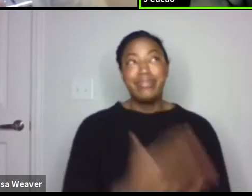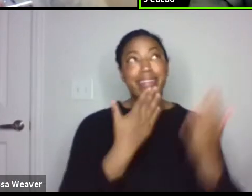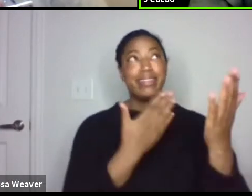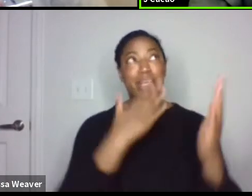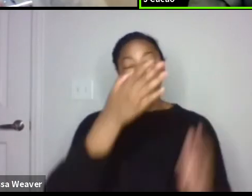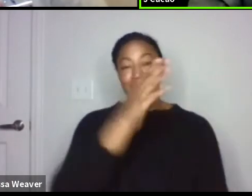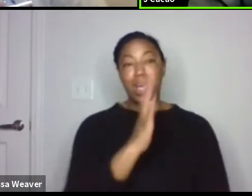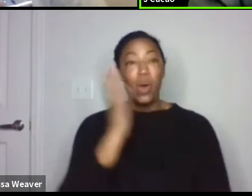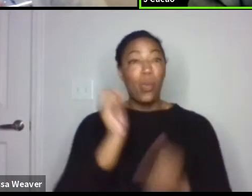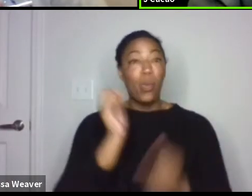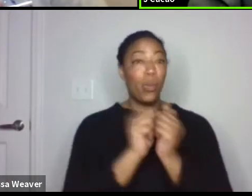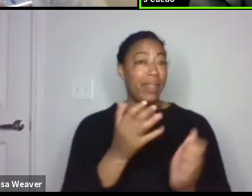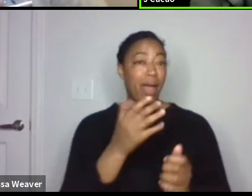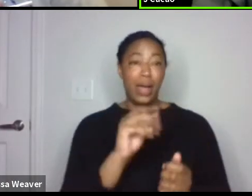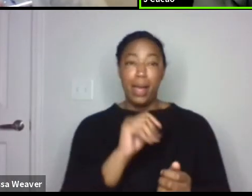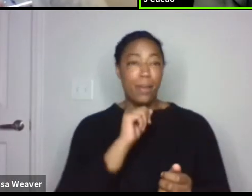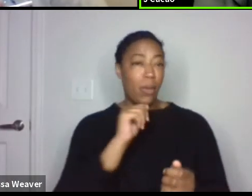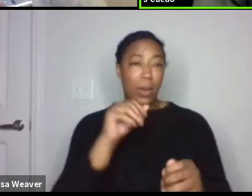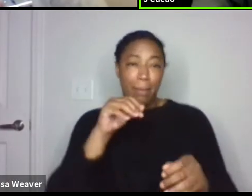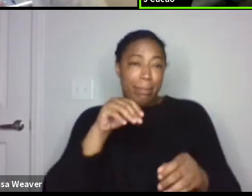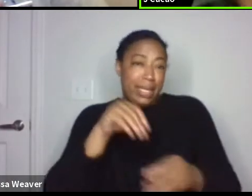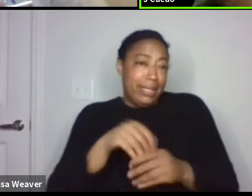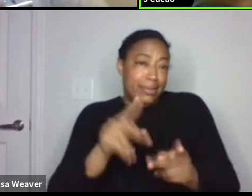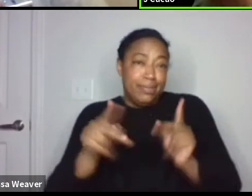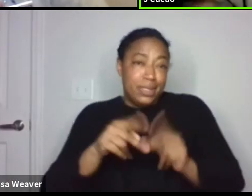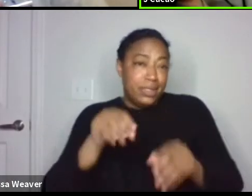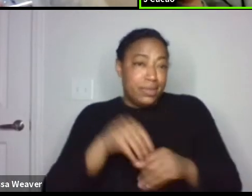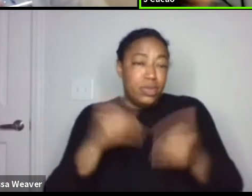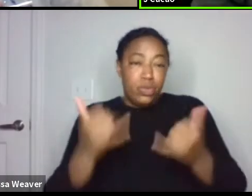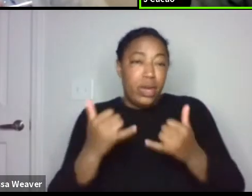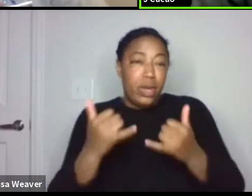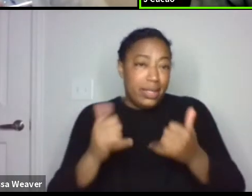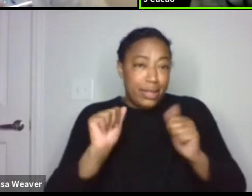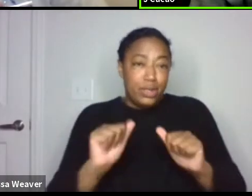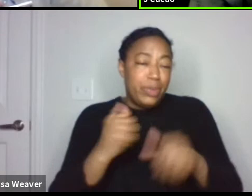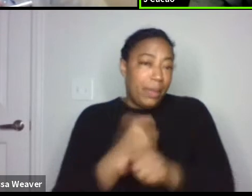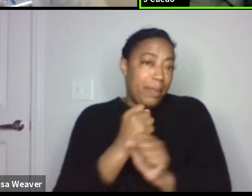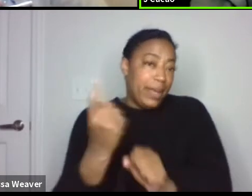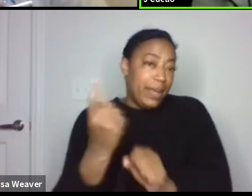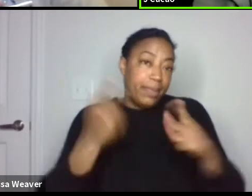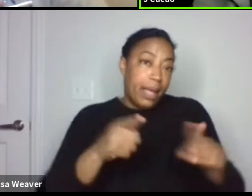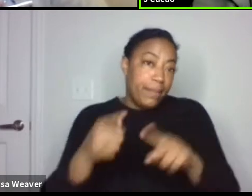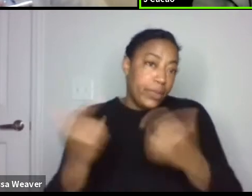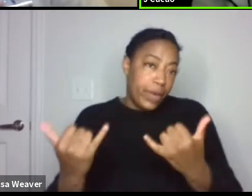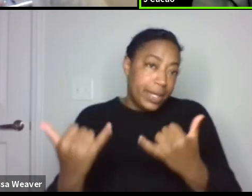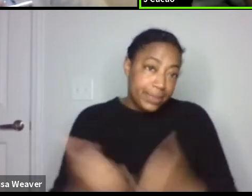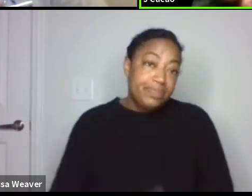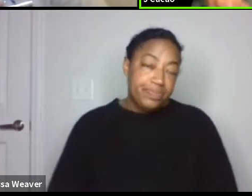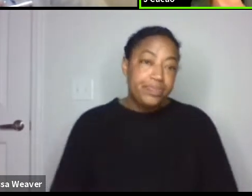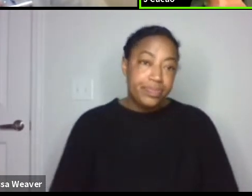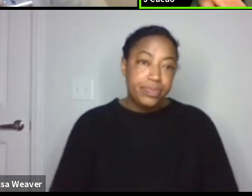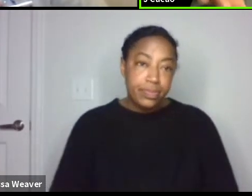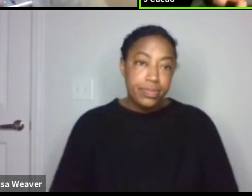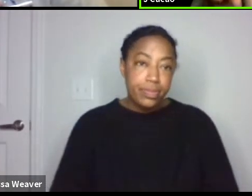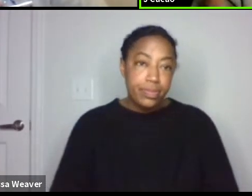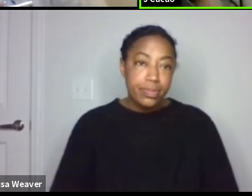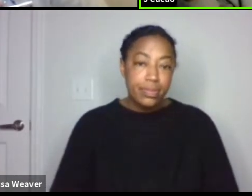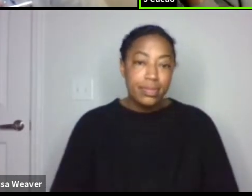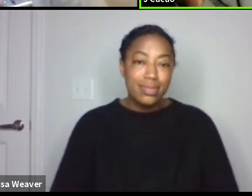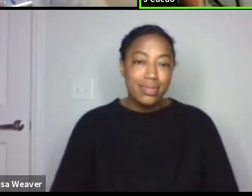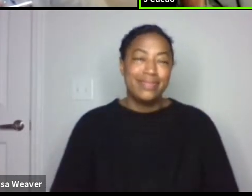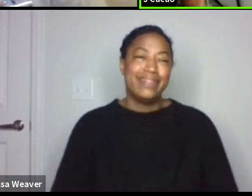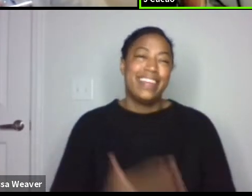you know what I'm saying, I wouldn't be in this position. You know what I'm saying? This position to even be trying to make something happen right now. And I thank you,